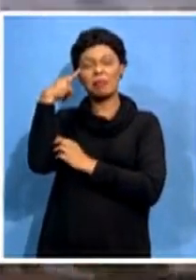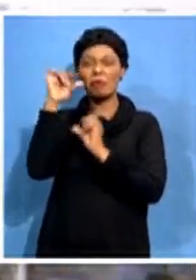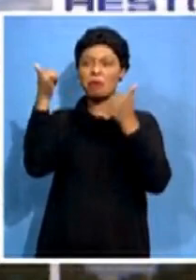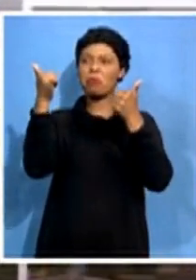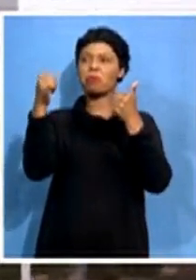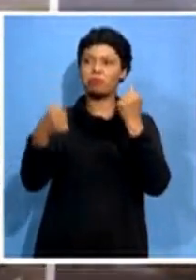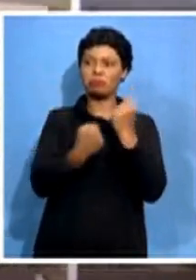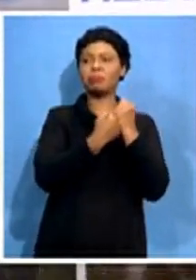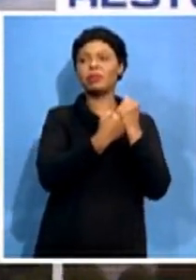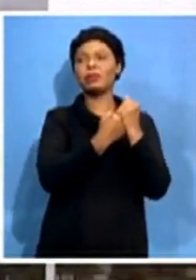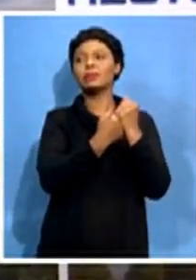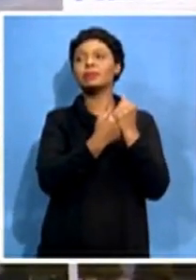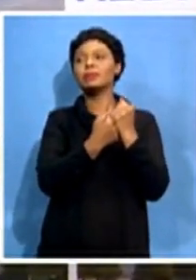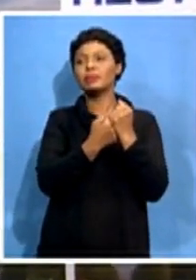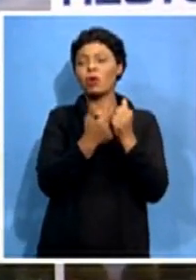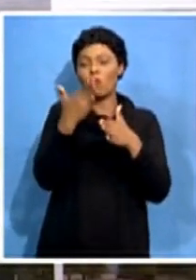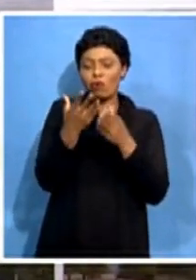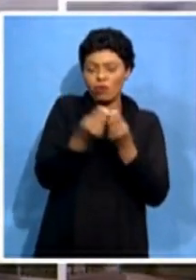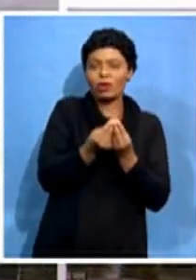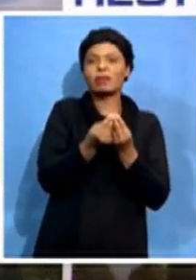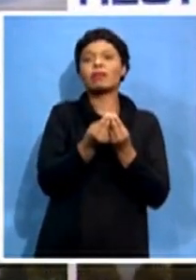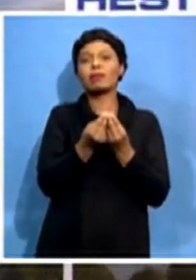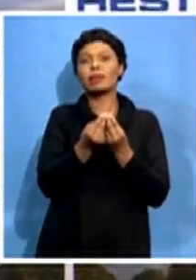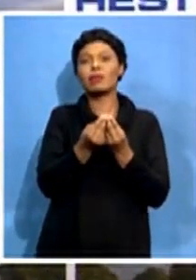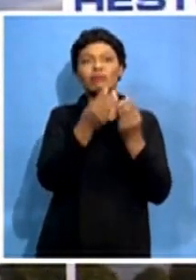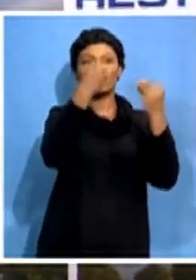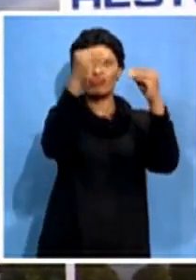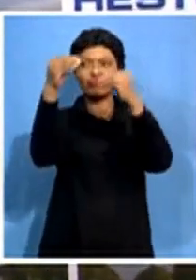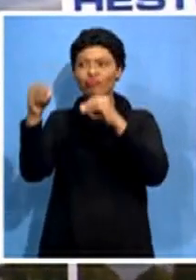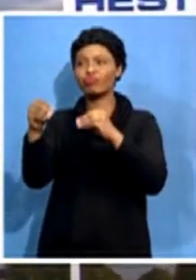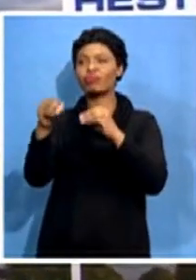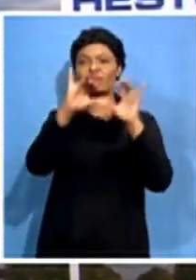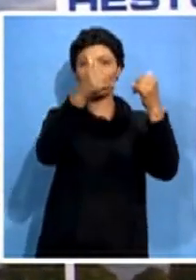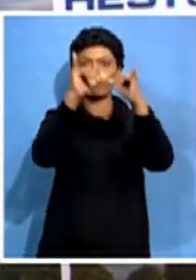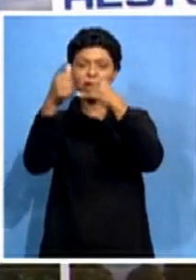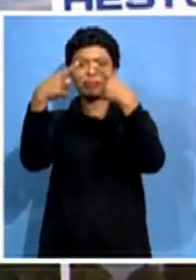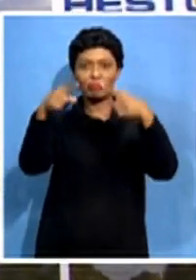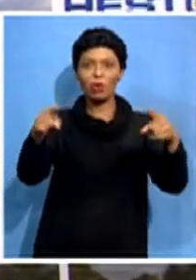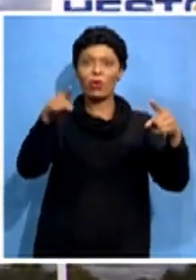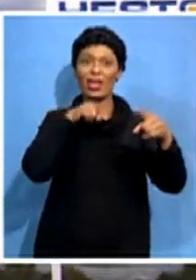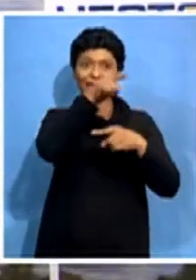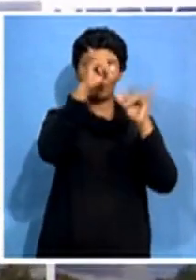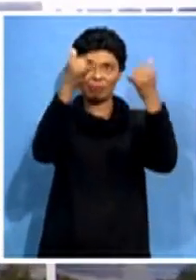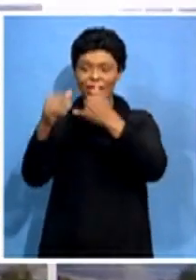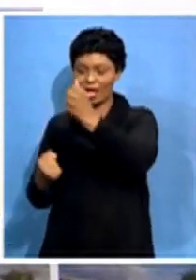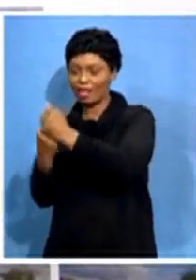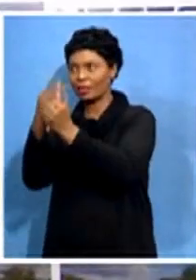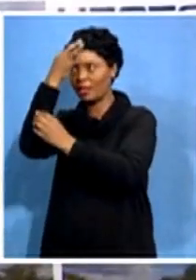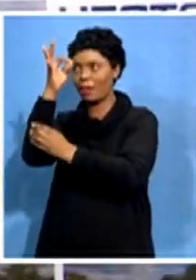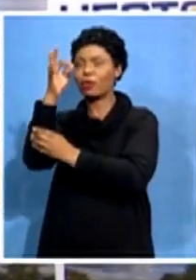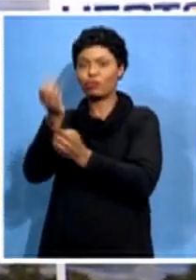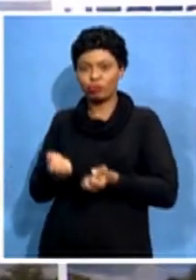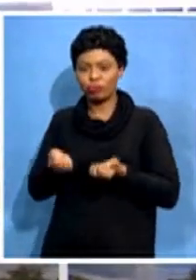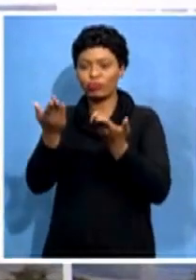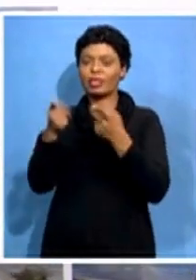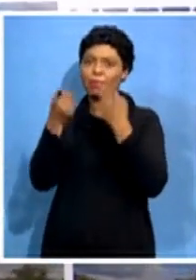as state-owned enterprises which are assisting government to deliver and to implement. And I think that that's what we're here for, that's what we're